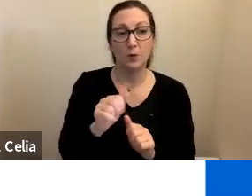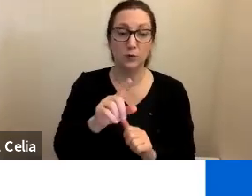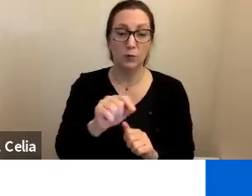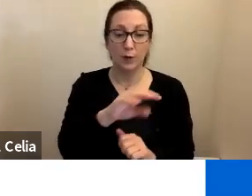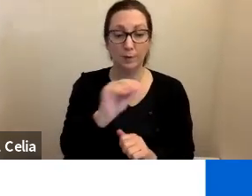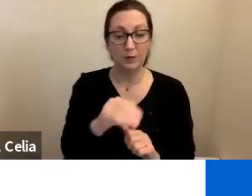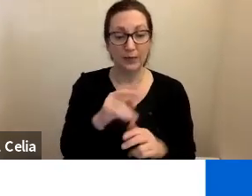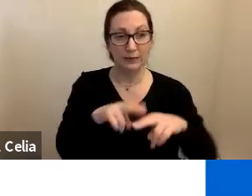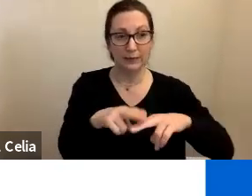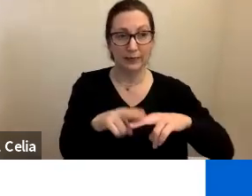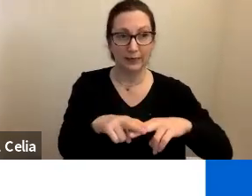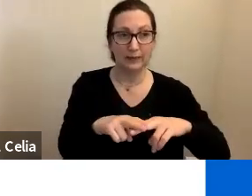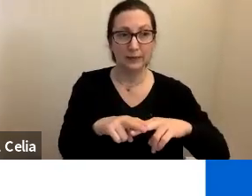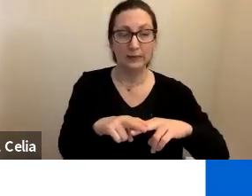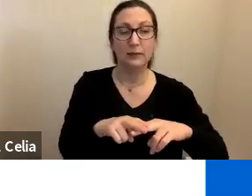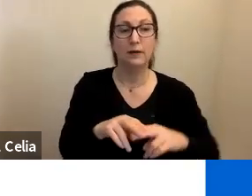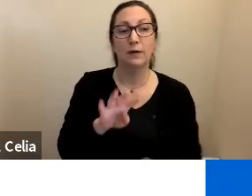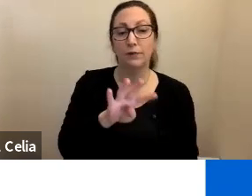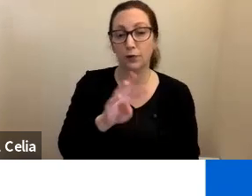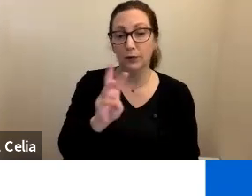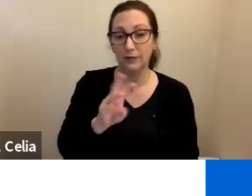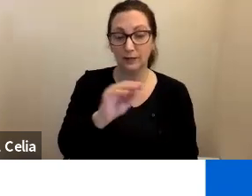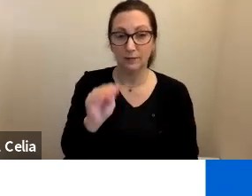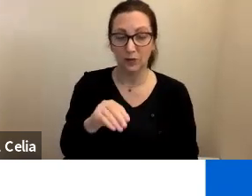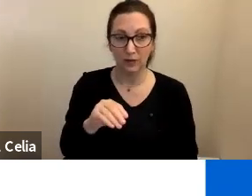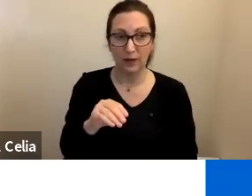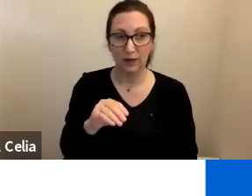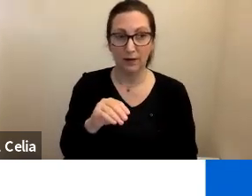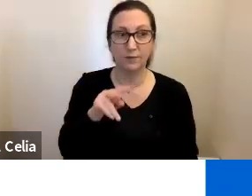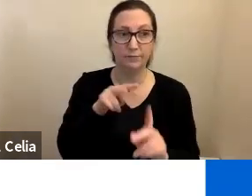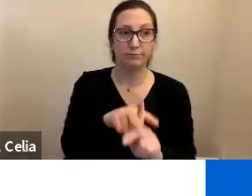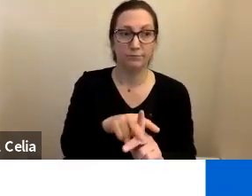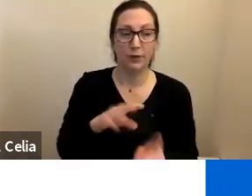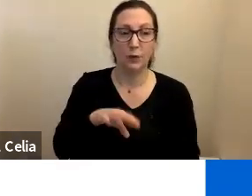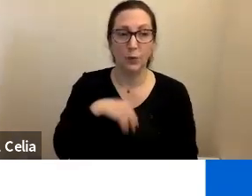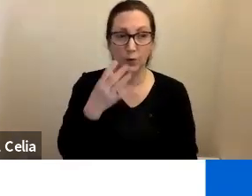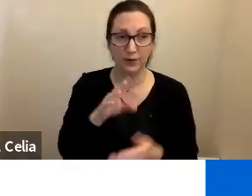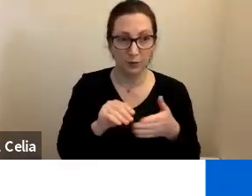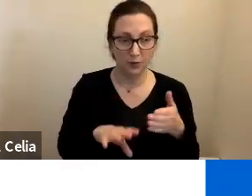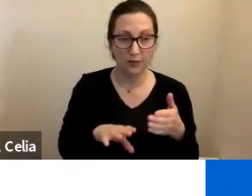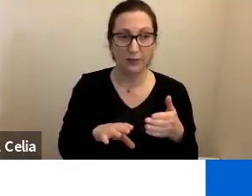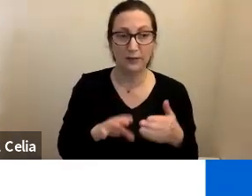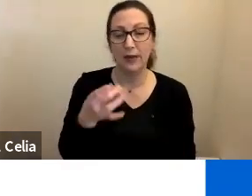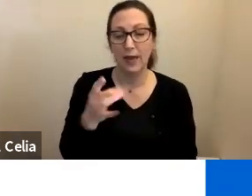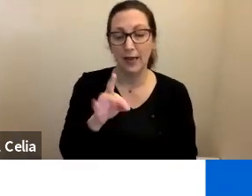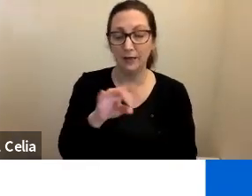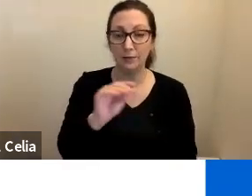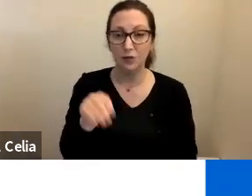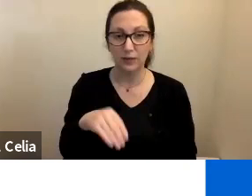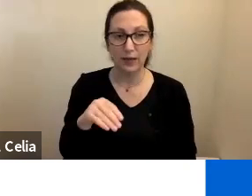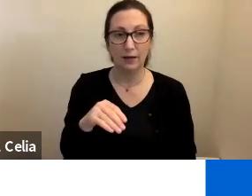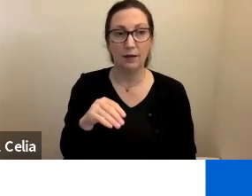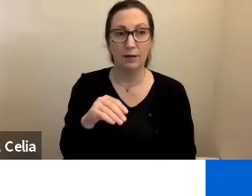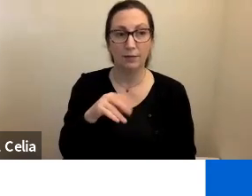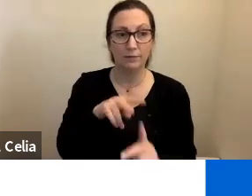seats, 46% went to white students, followed by 18%